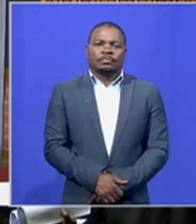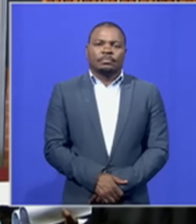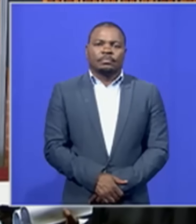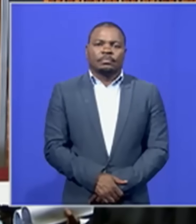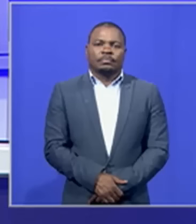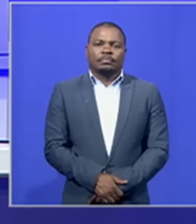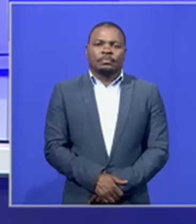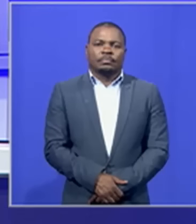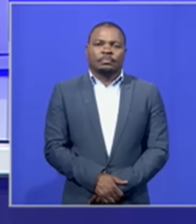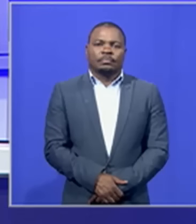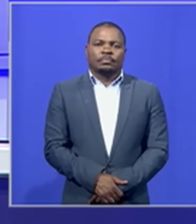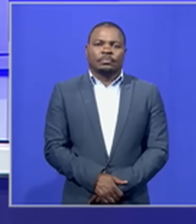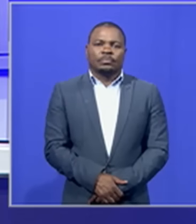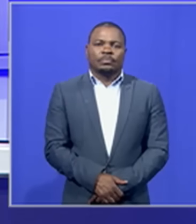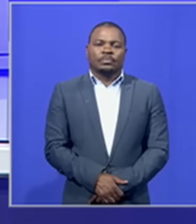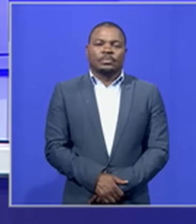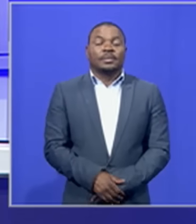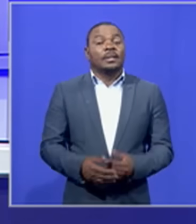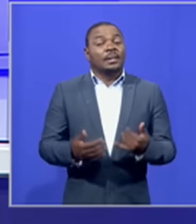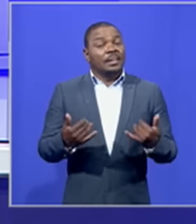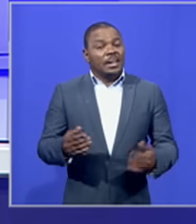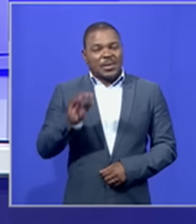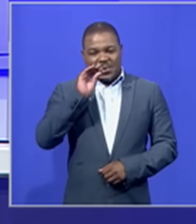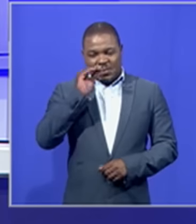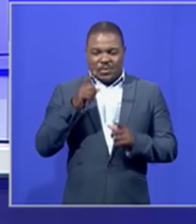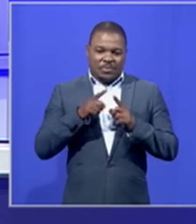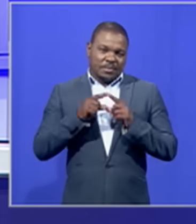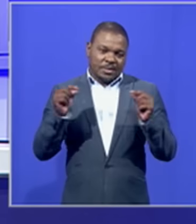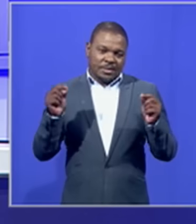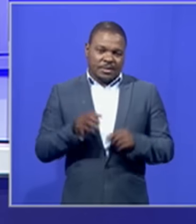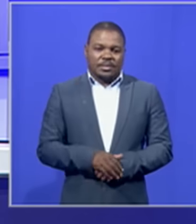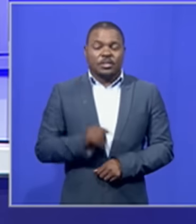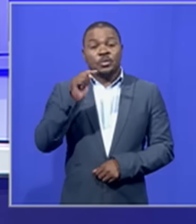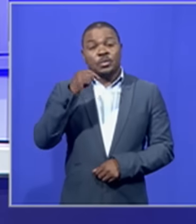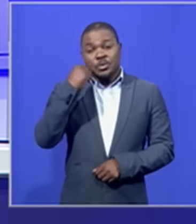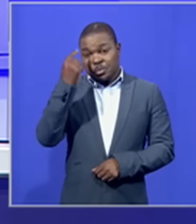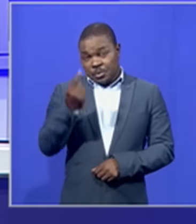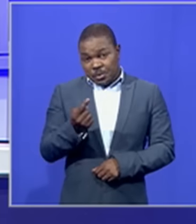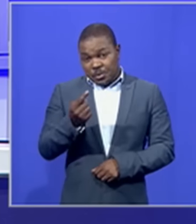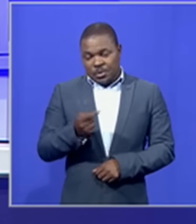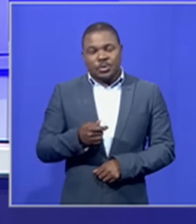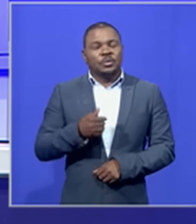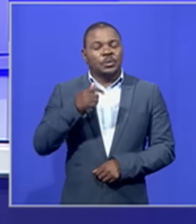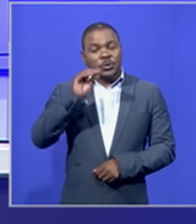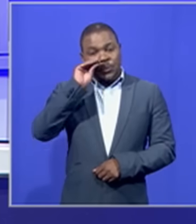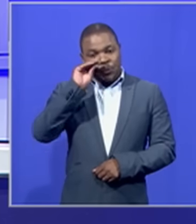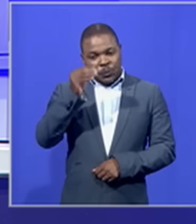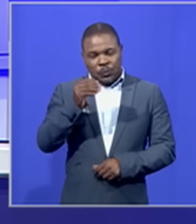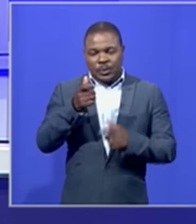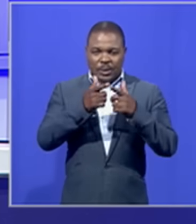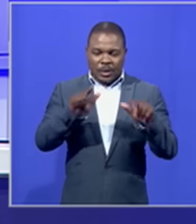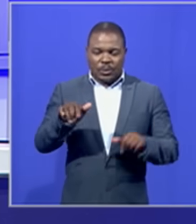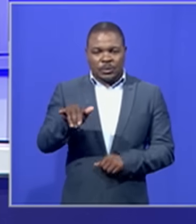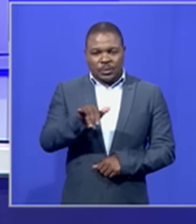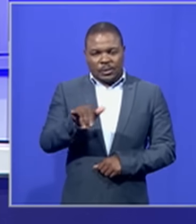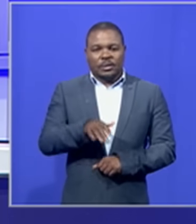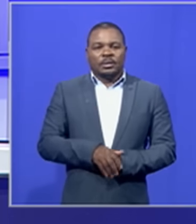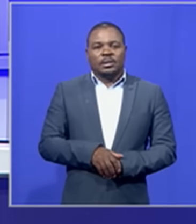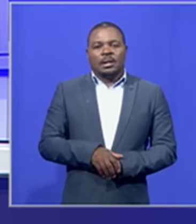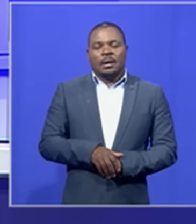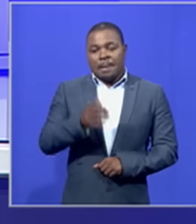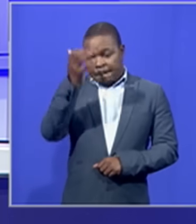Egoruleni. Weso dindilekalo tsa segonjono kgaso e latelang ka moso mo SABC 2 ka leleme la